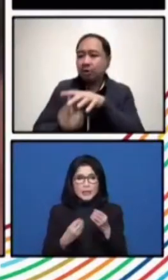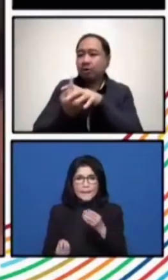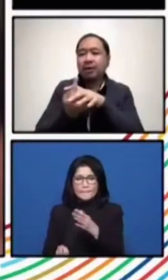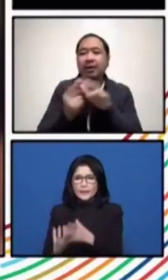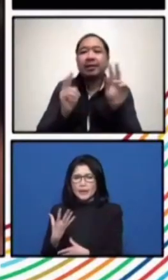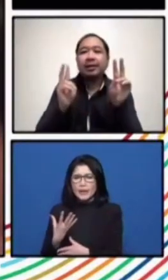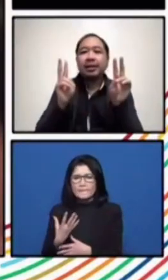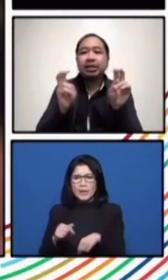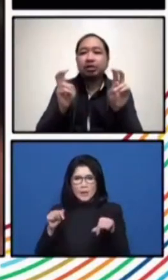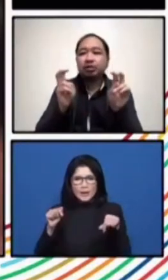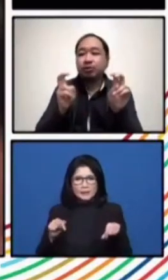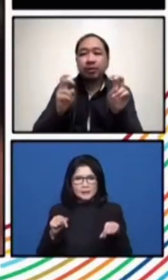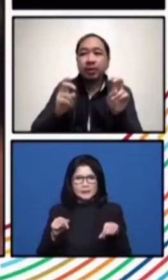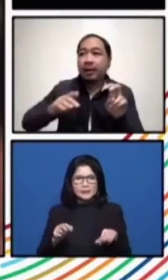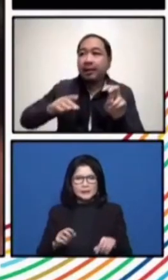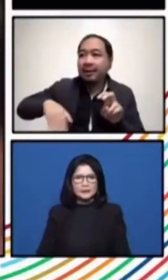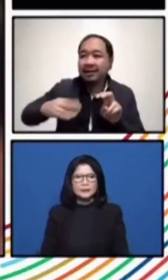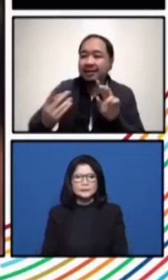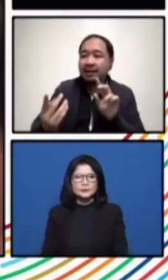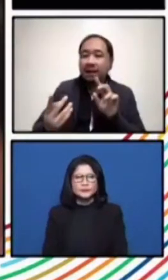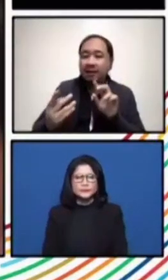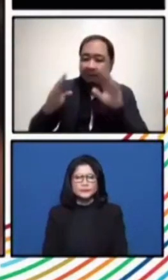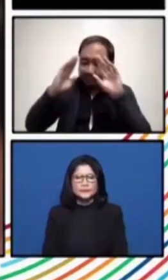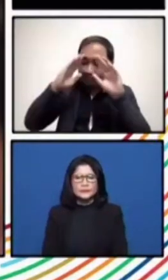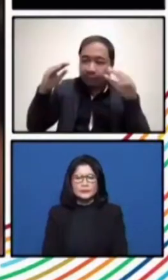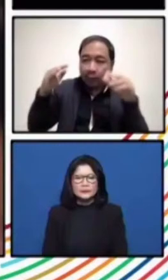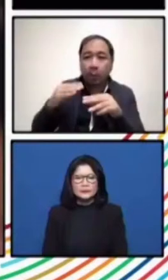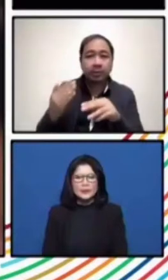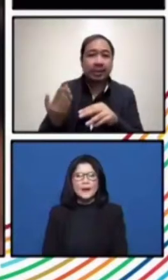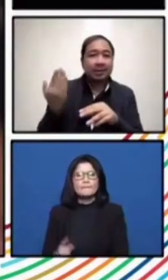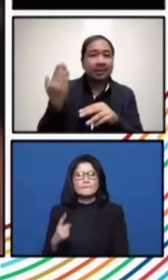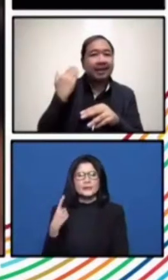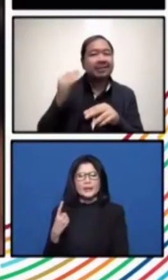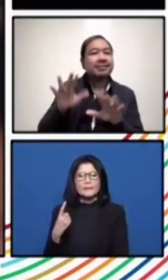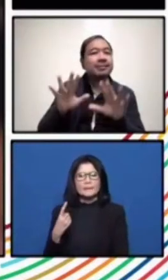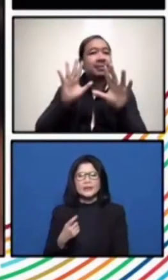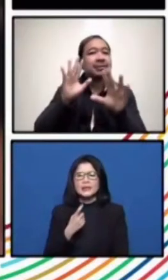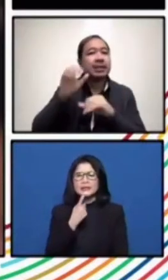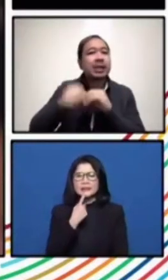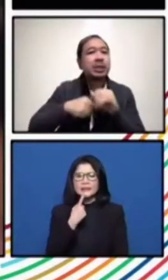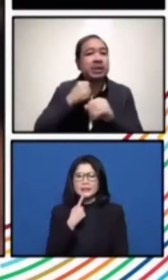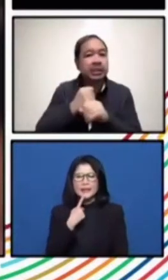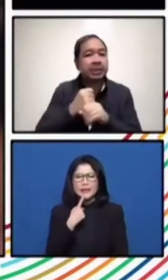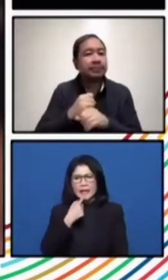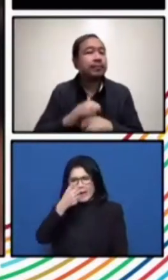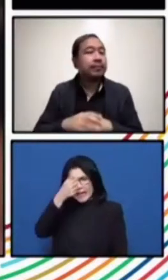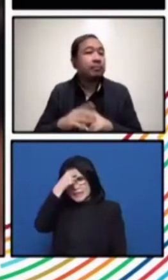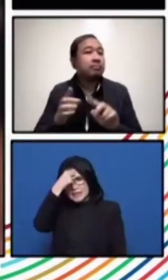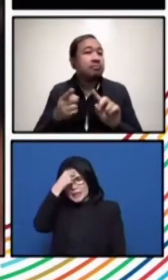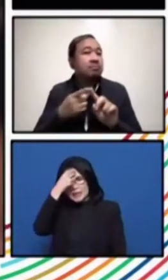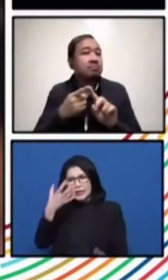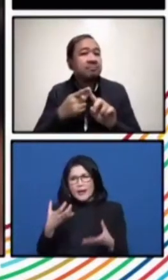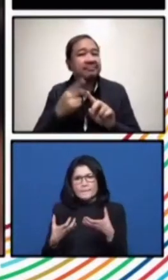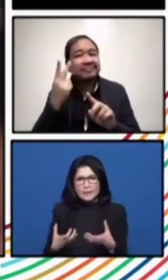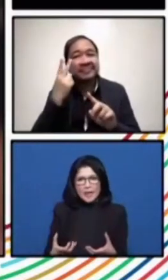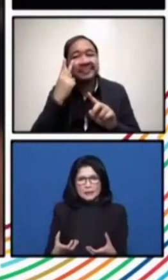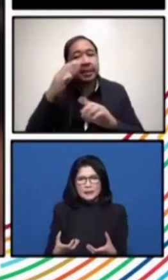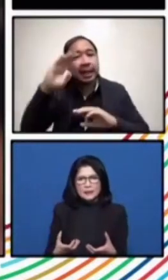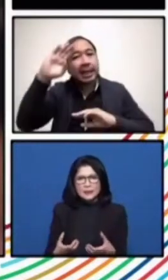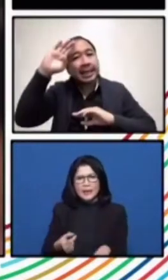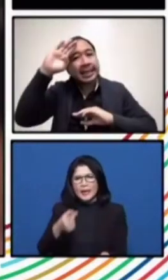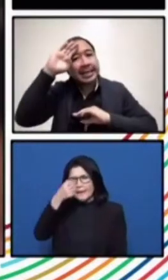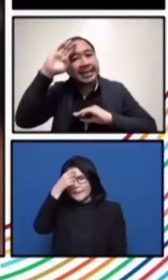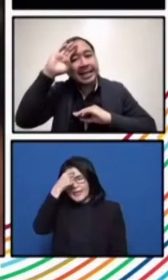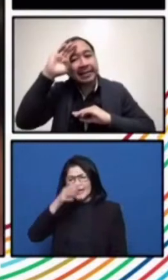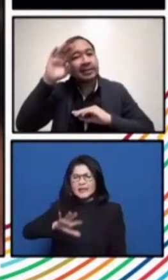in the last decade of disability the first is the about chronic illness and rare diseases in which the number in the world is a